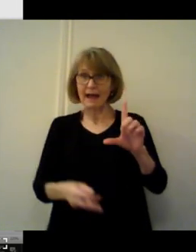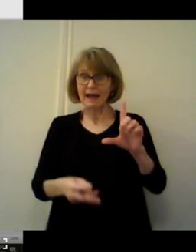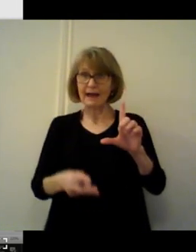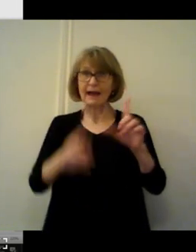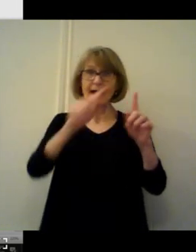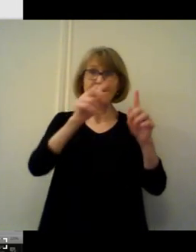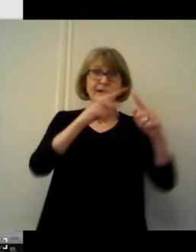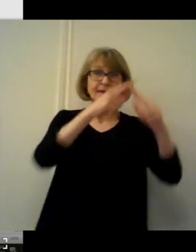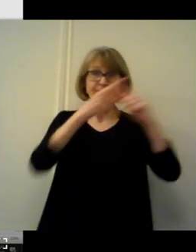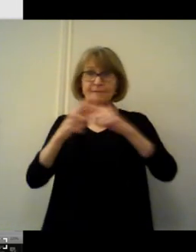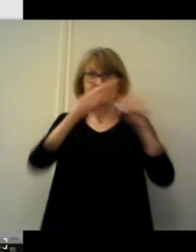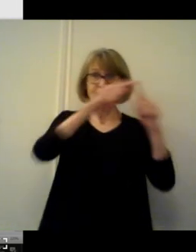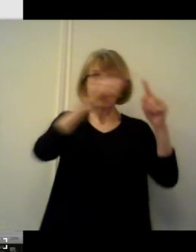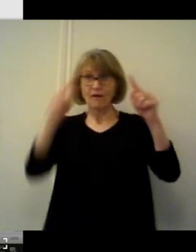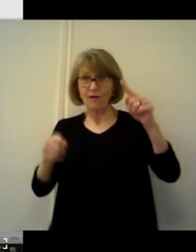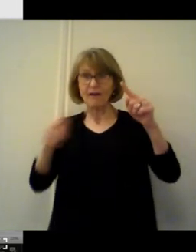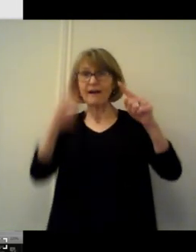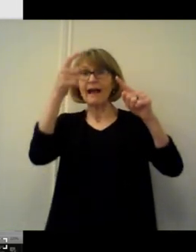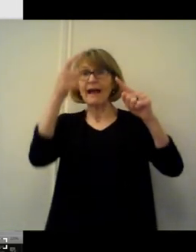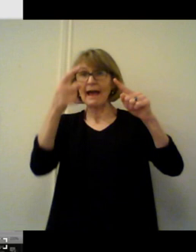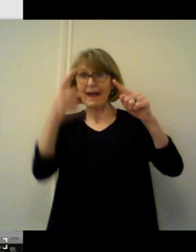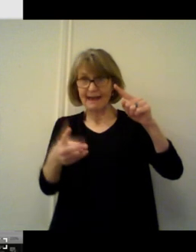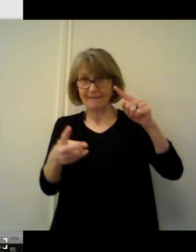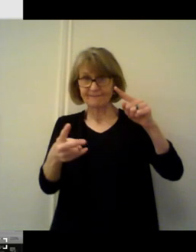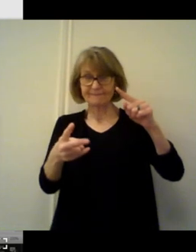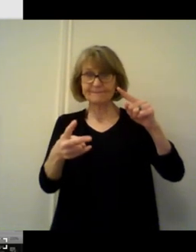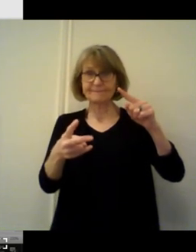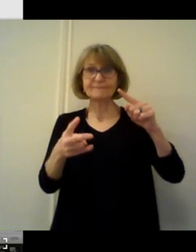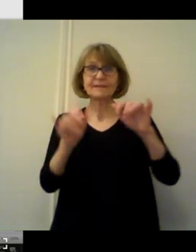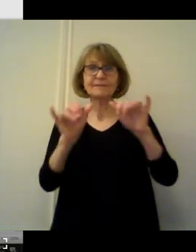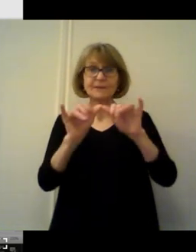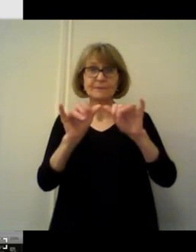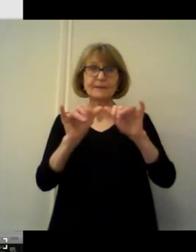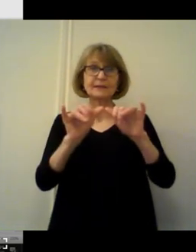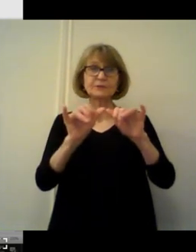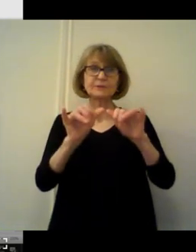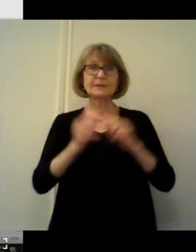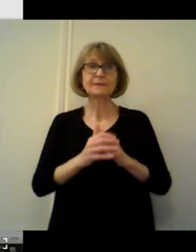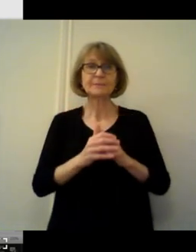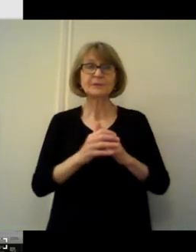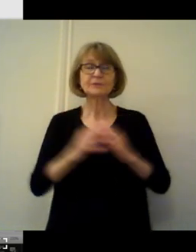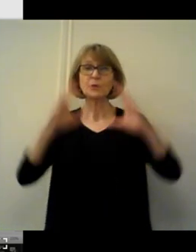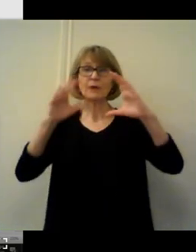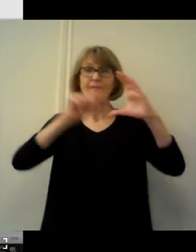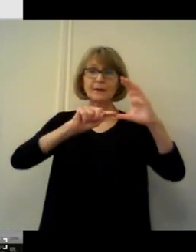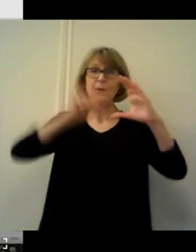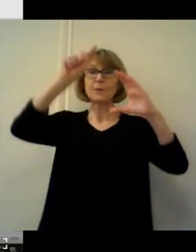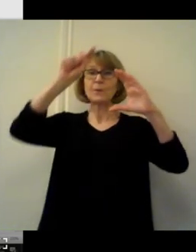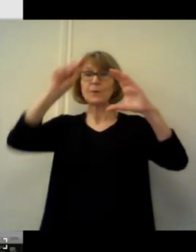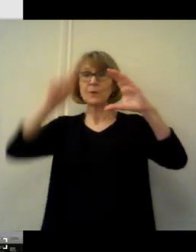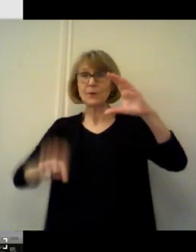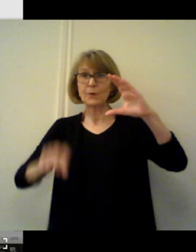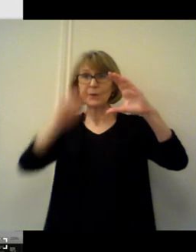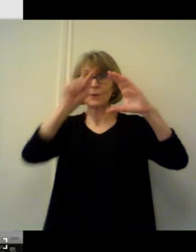arc is 10 from here to here, notice how it goes through the entire circle. That's the inscribed angle,